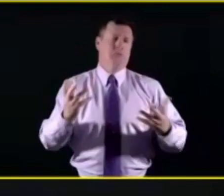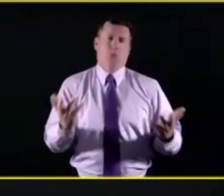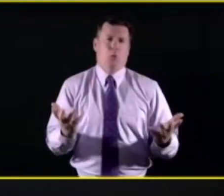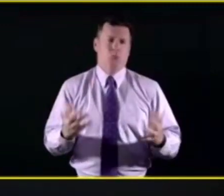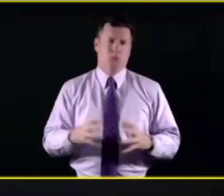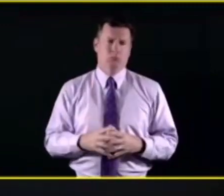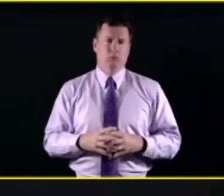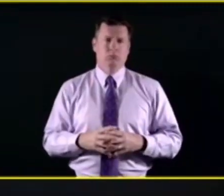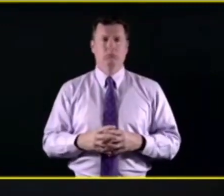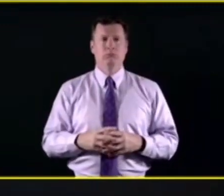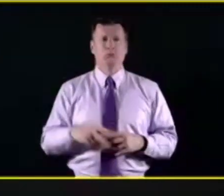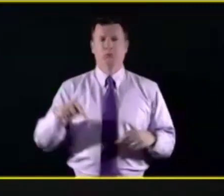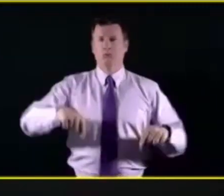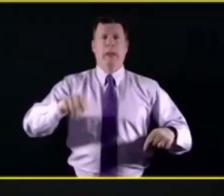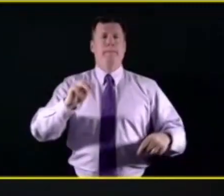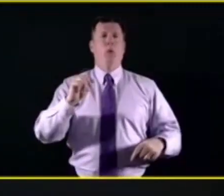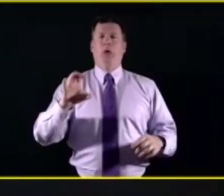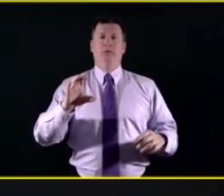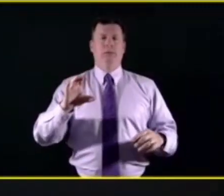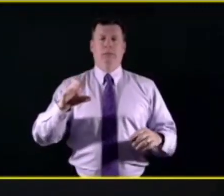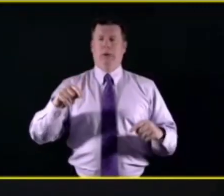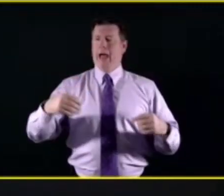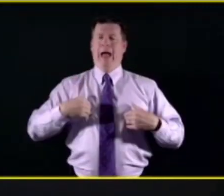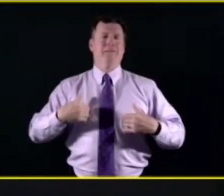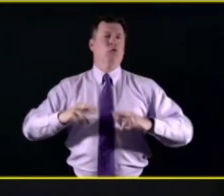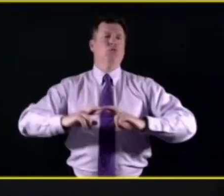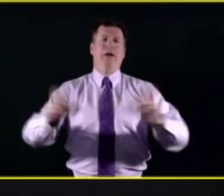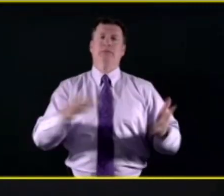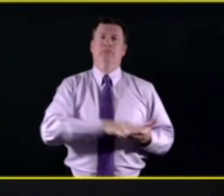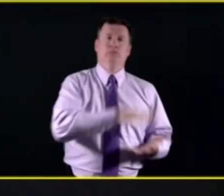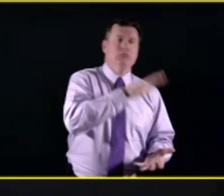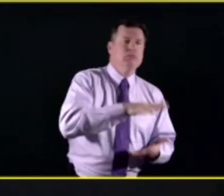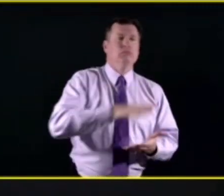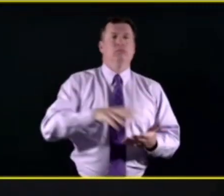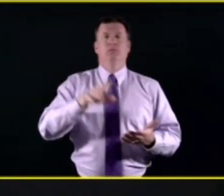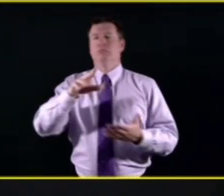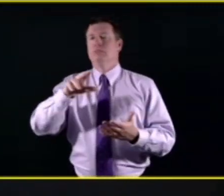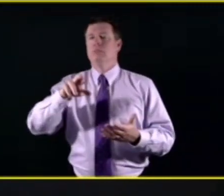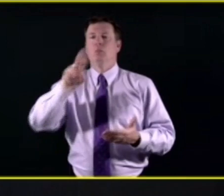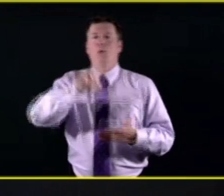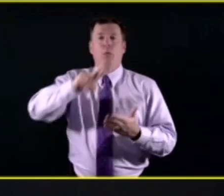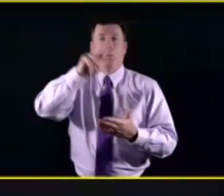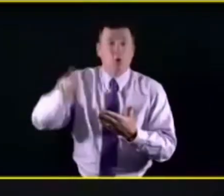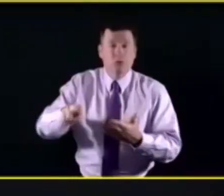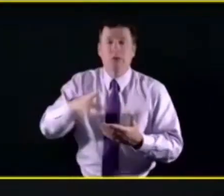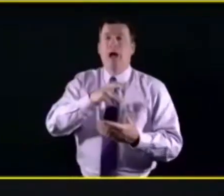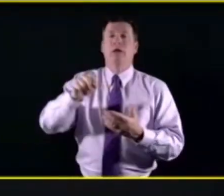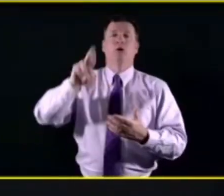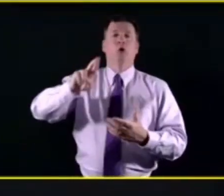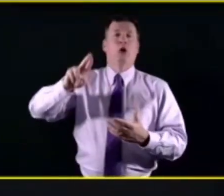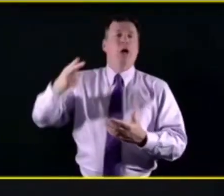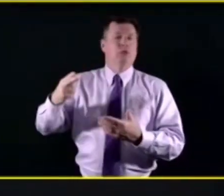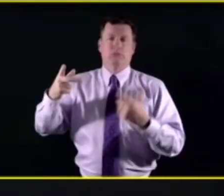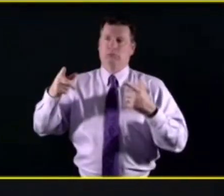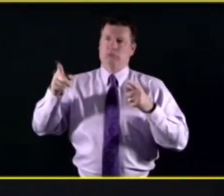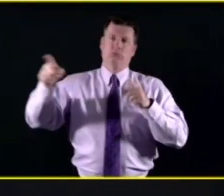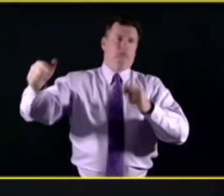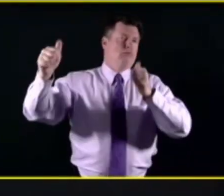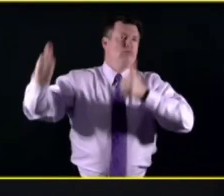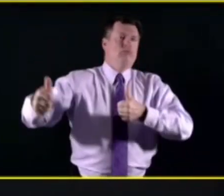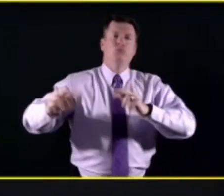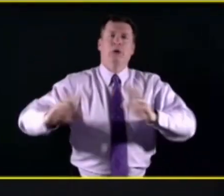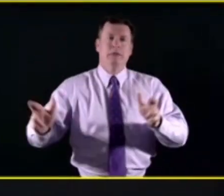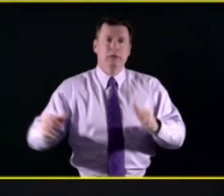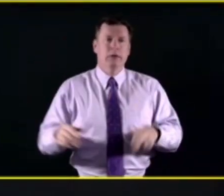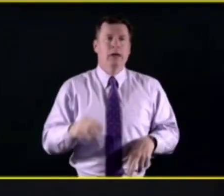have that capacity between the U of R, Rochester Regional, and the new site that's been established at Monroe Community College. So I think the greater challenge